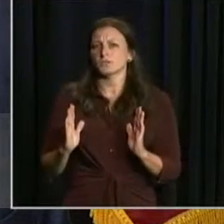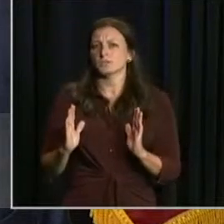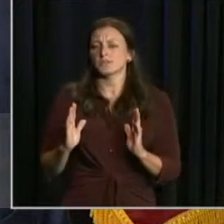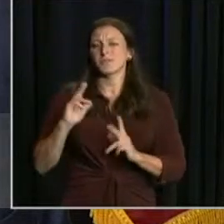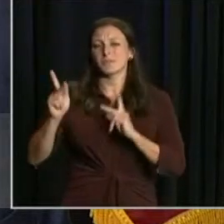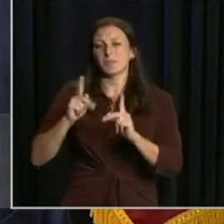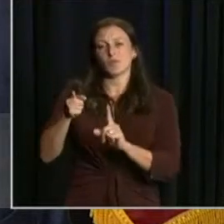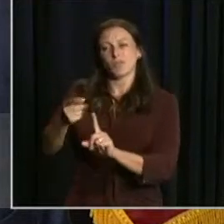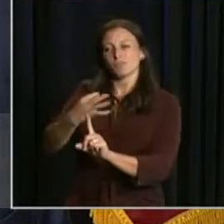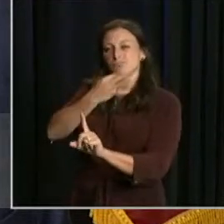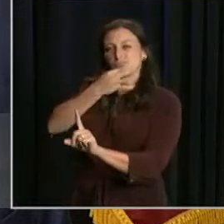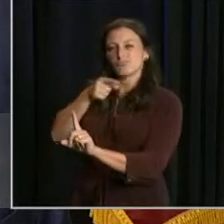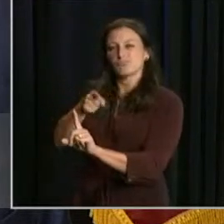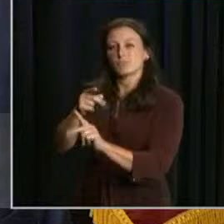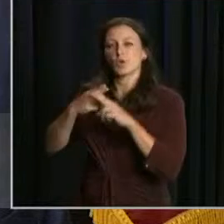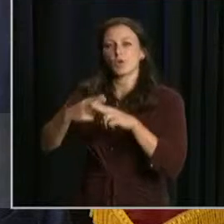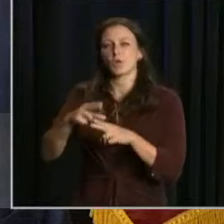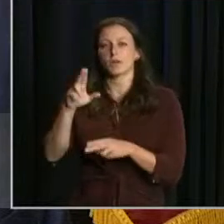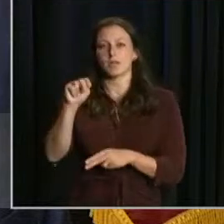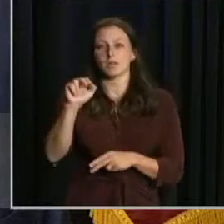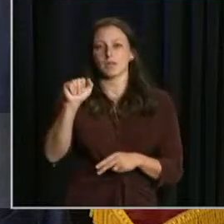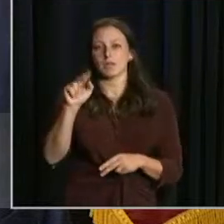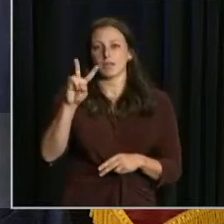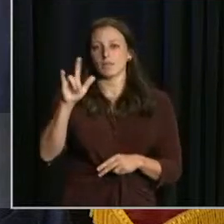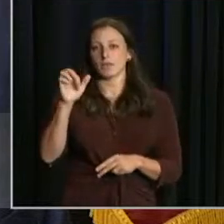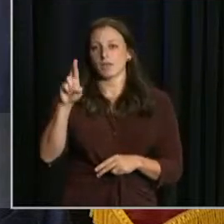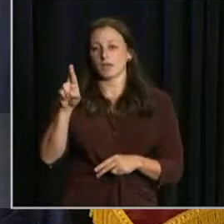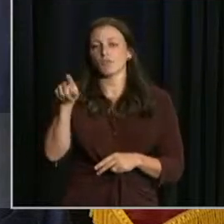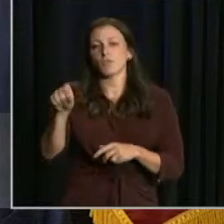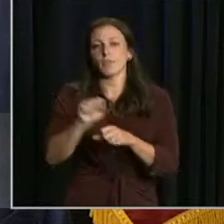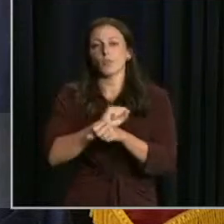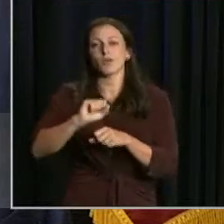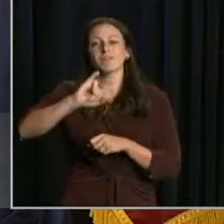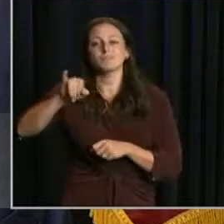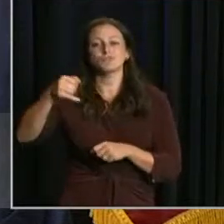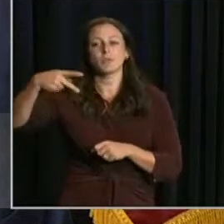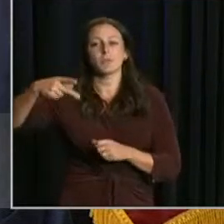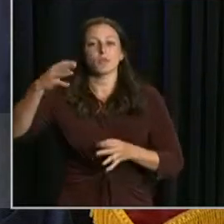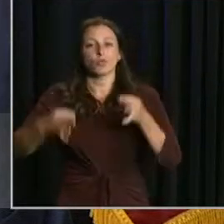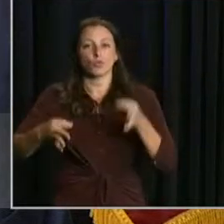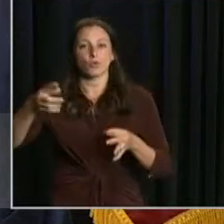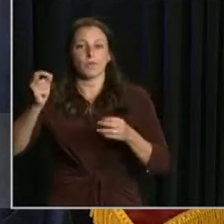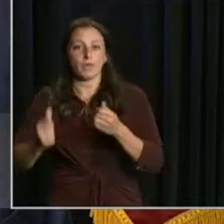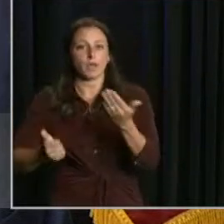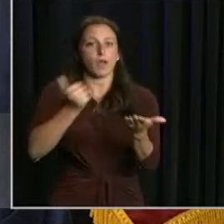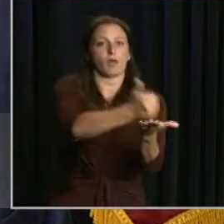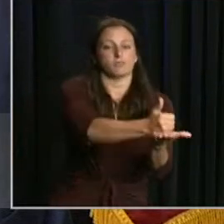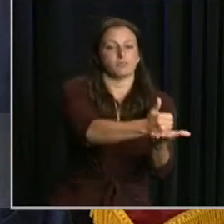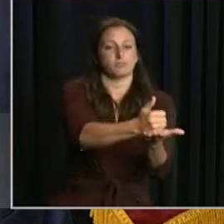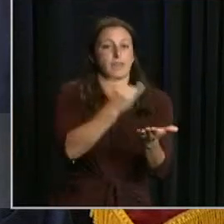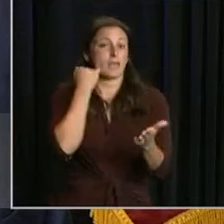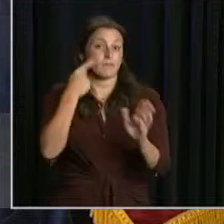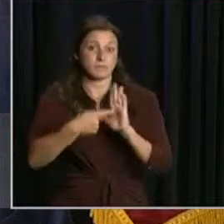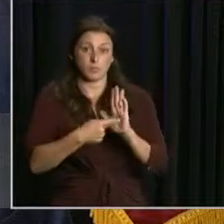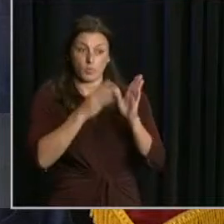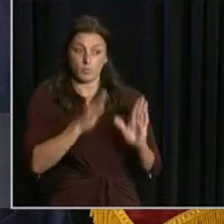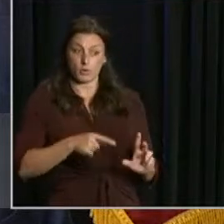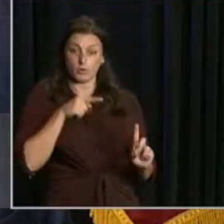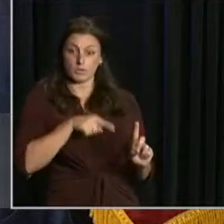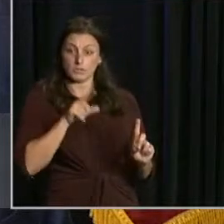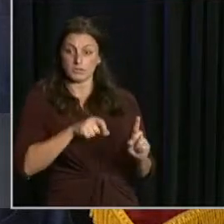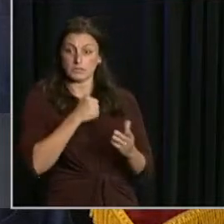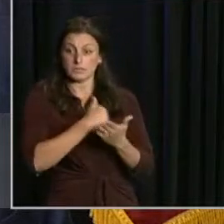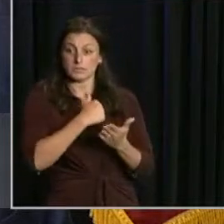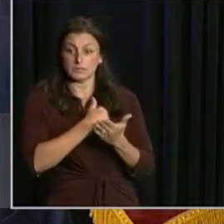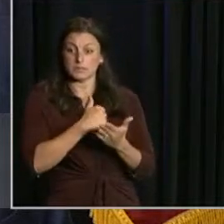navigators who are at the JP courts to intercept in case someone needs assistance and is already at the